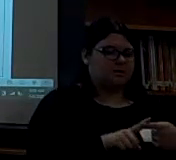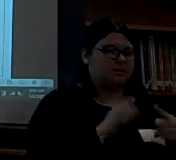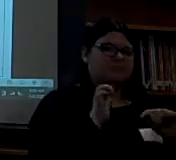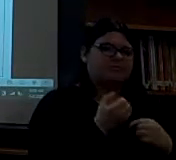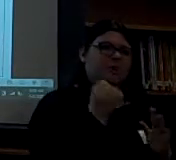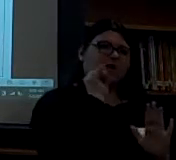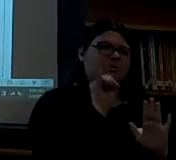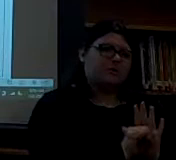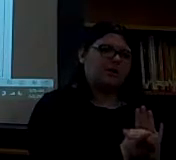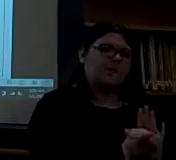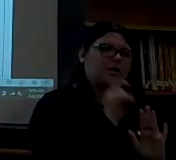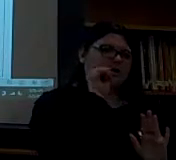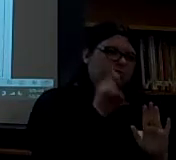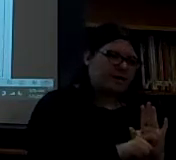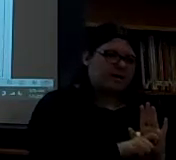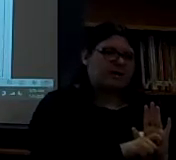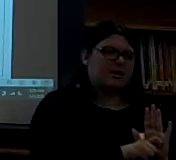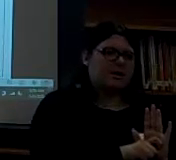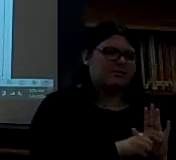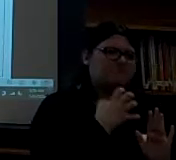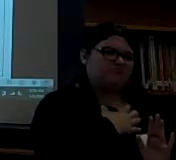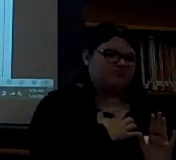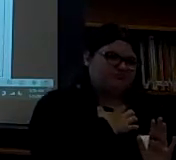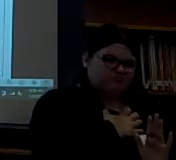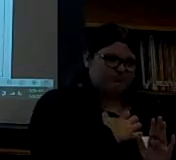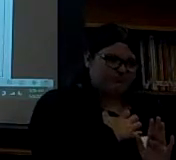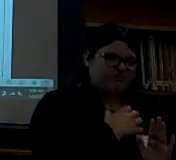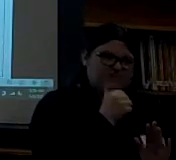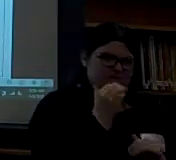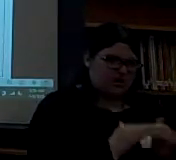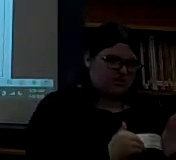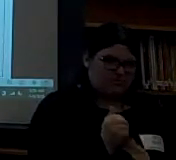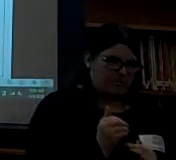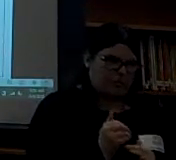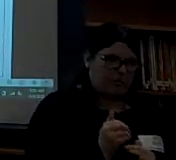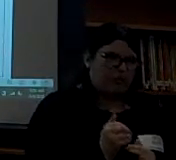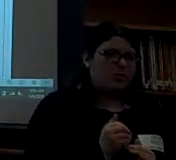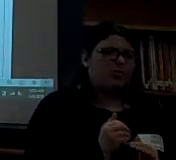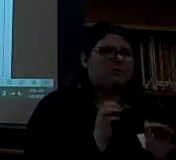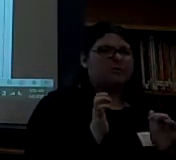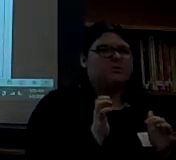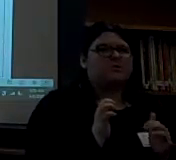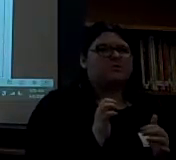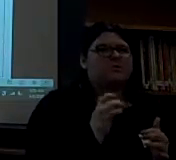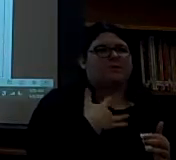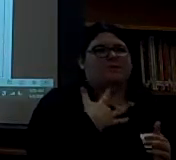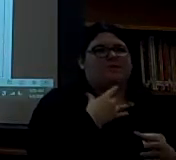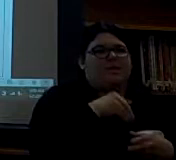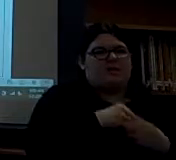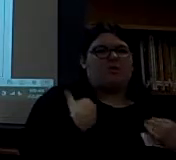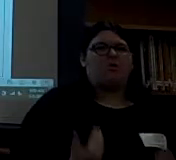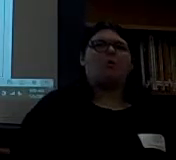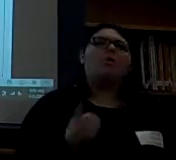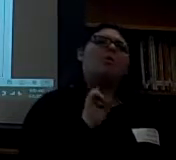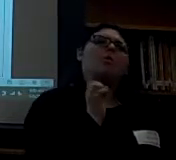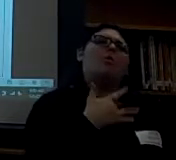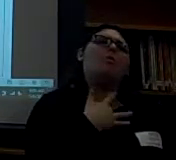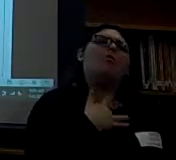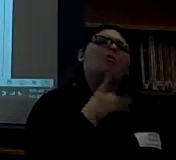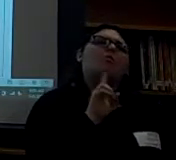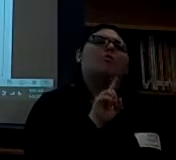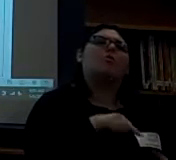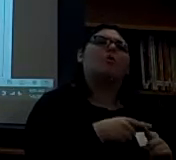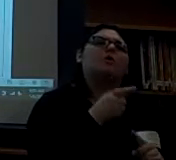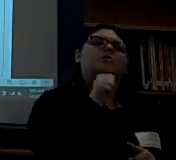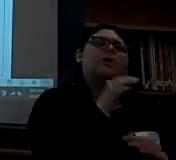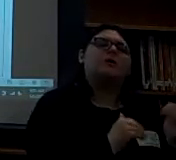how to identify and recognize that they're in yuck or that they're uncomfortable. That's actually helping them feel it in their body. Where do you feel it when you're uncomfortable?